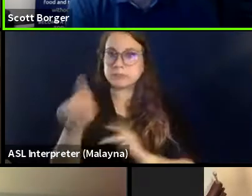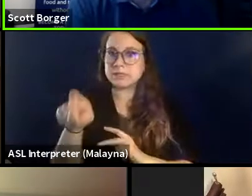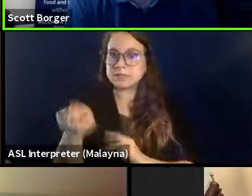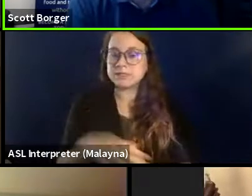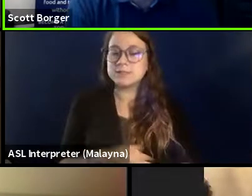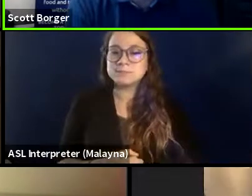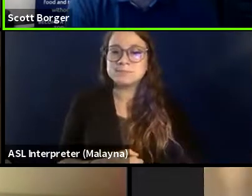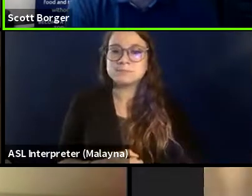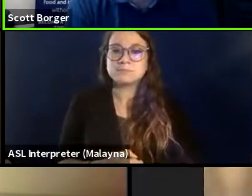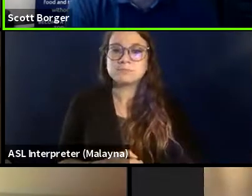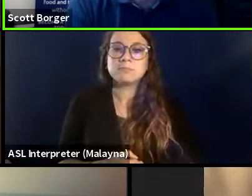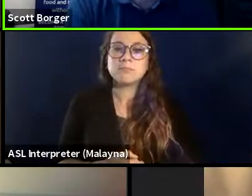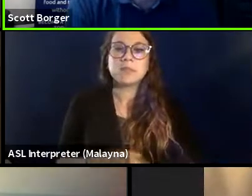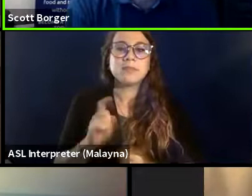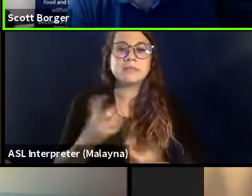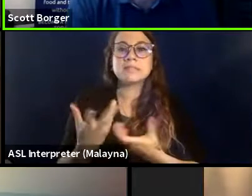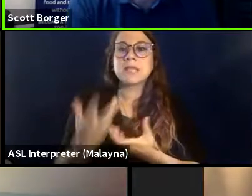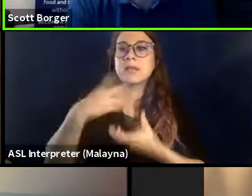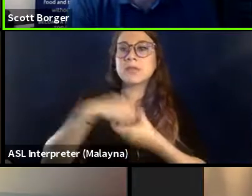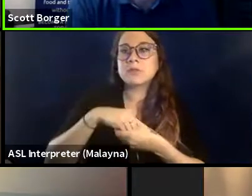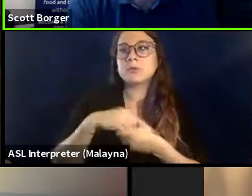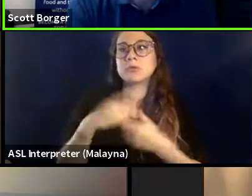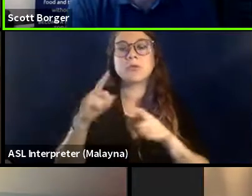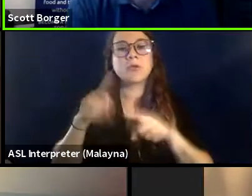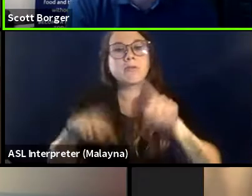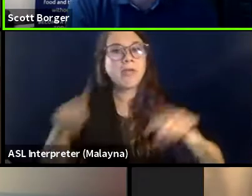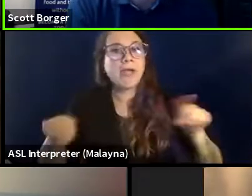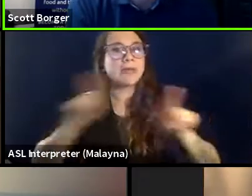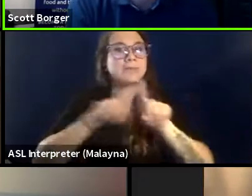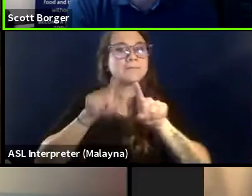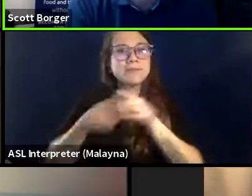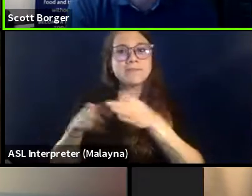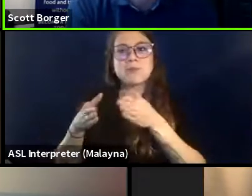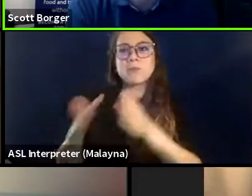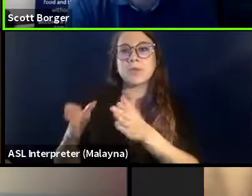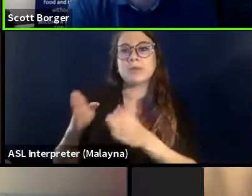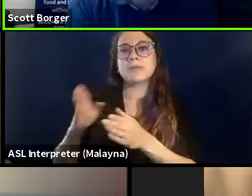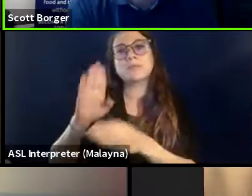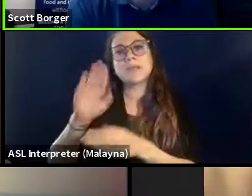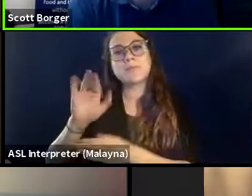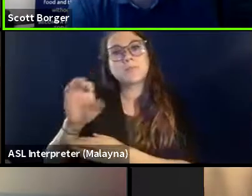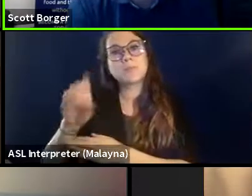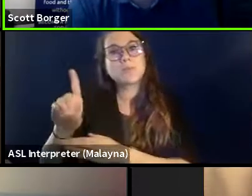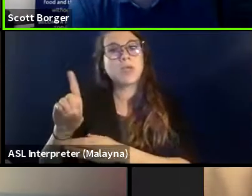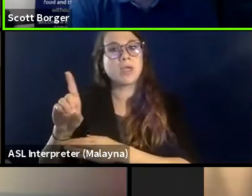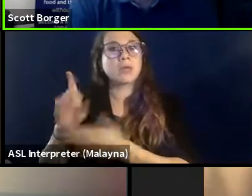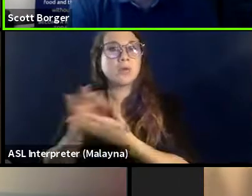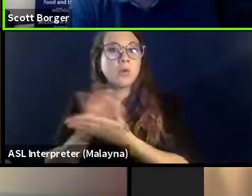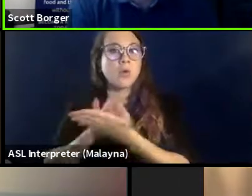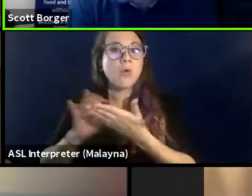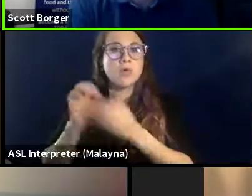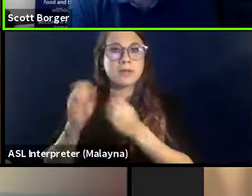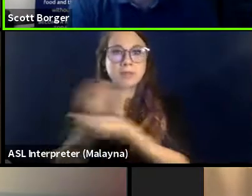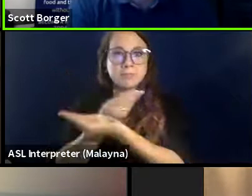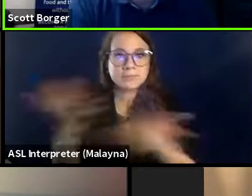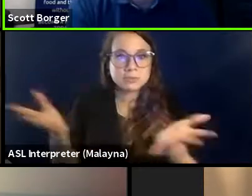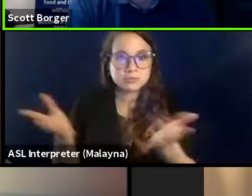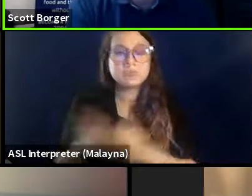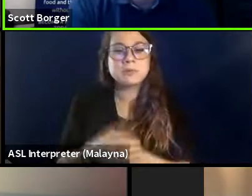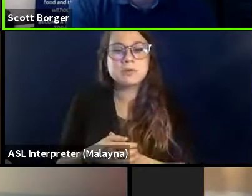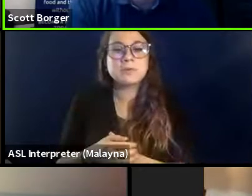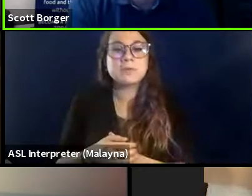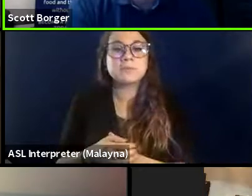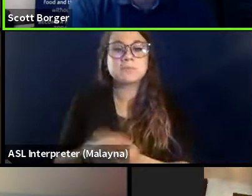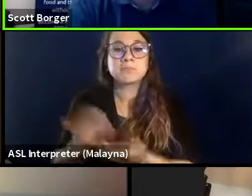this can include a variety of different ways of which the Breadcoins get distributed. So Breadcoins can get